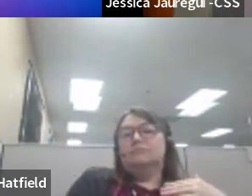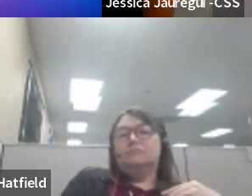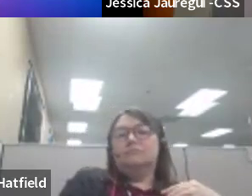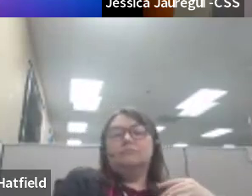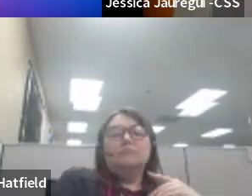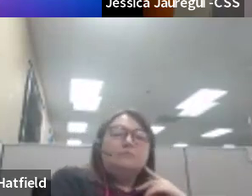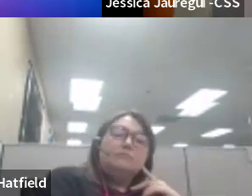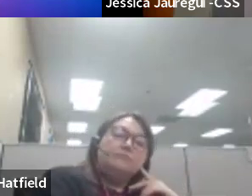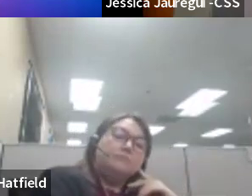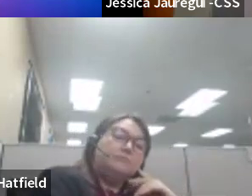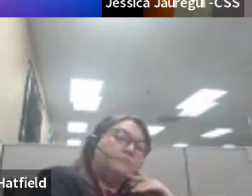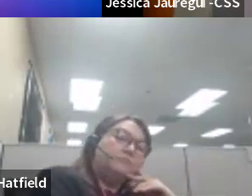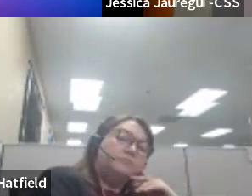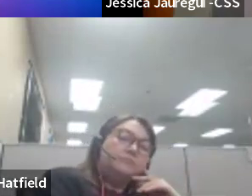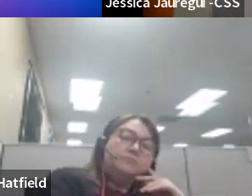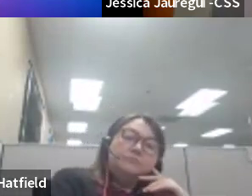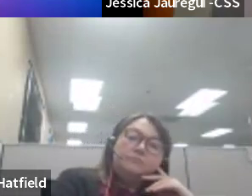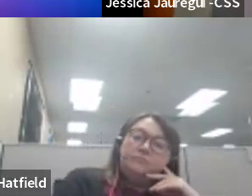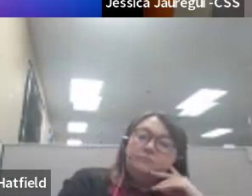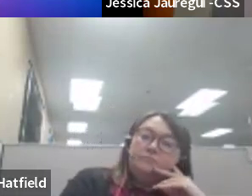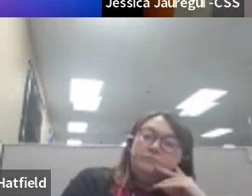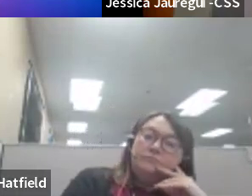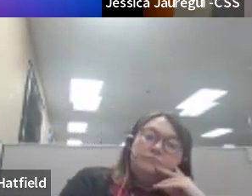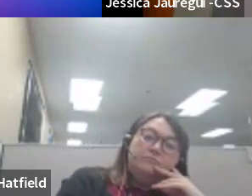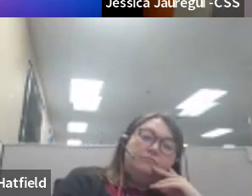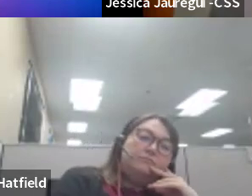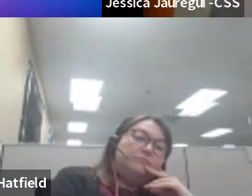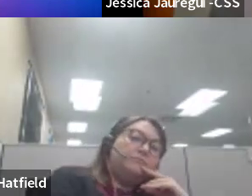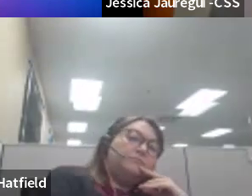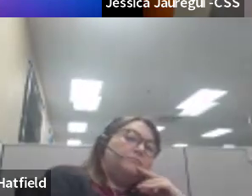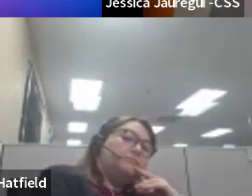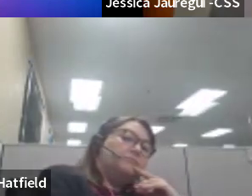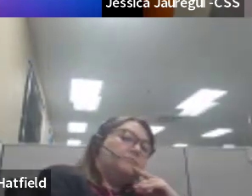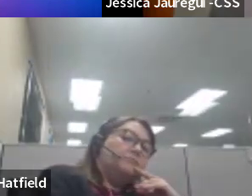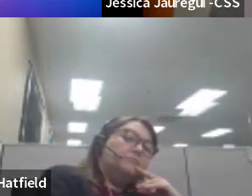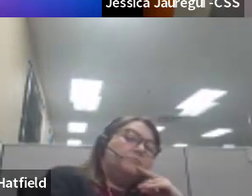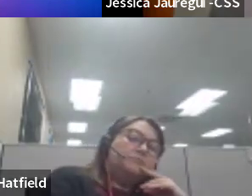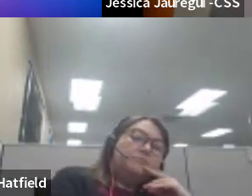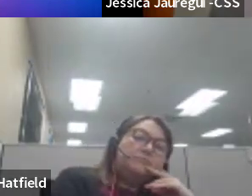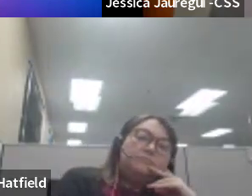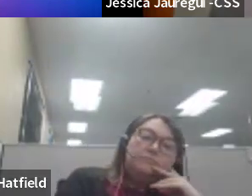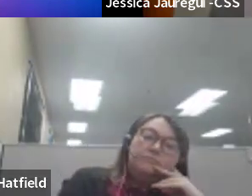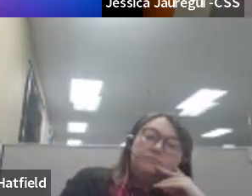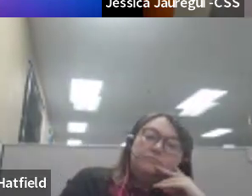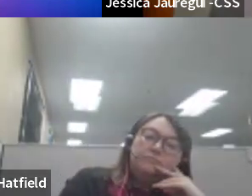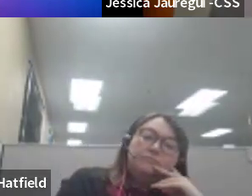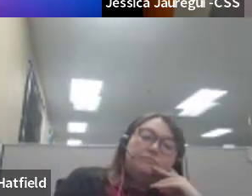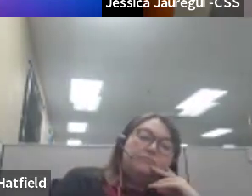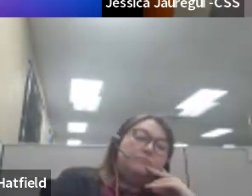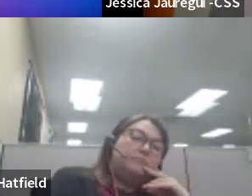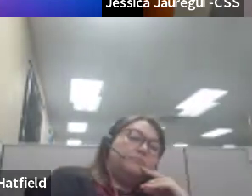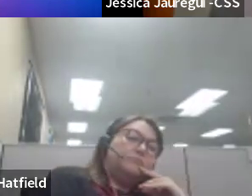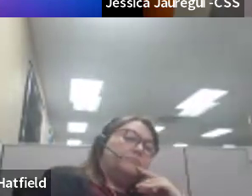for everybody to follow along with, to make sure that you guys can pay attention and